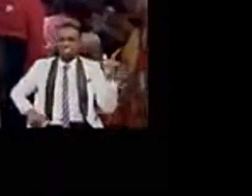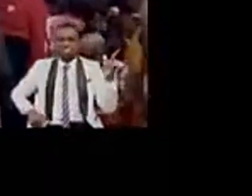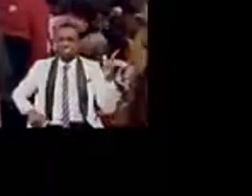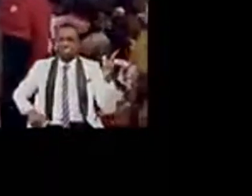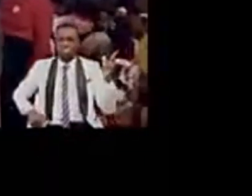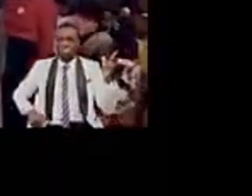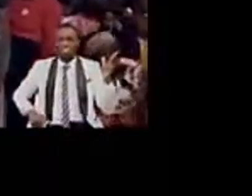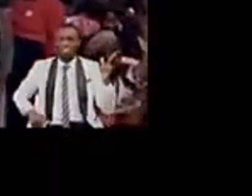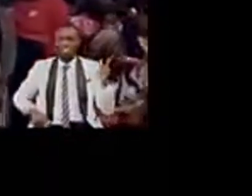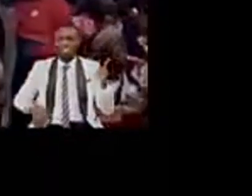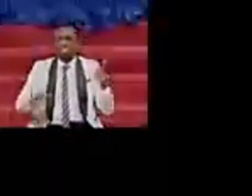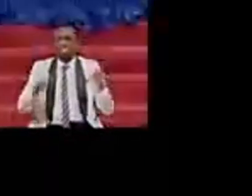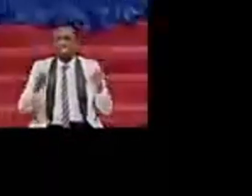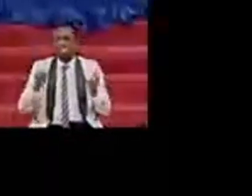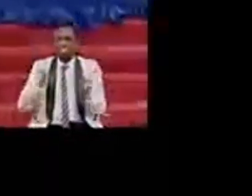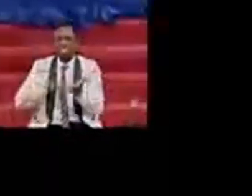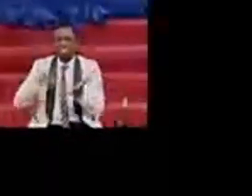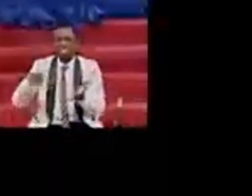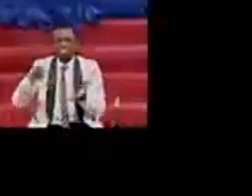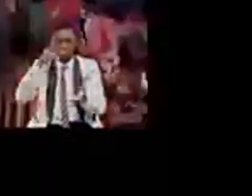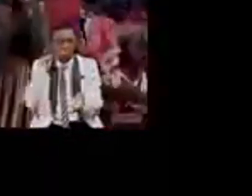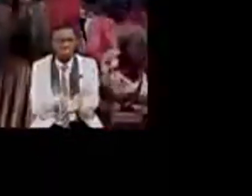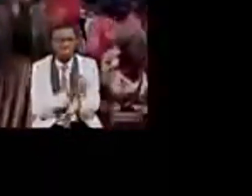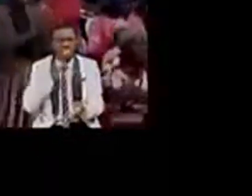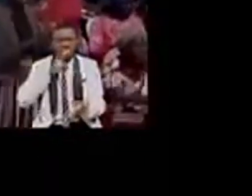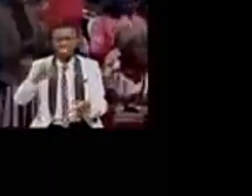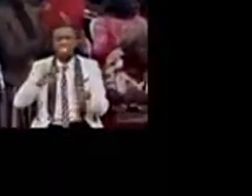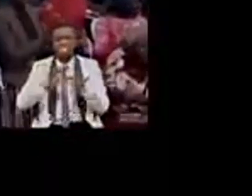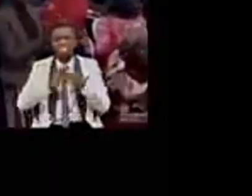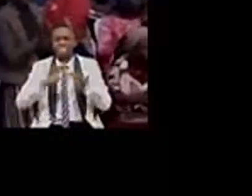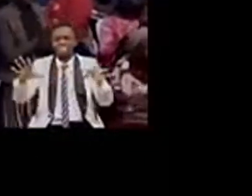Lord. Amen. Put your hand together for Jesus.